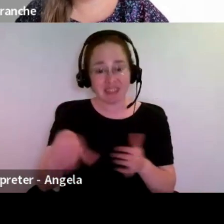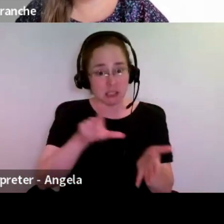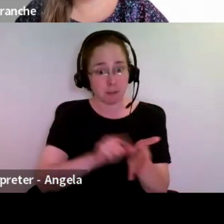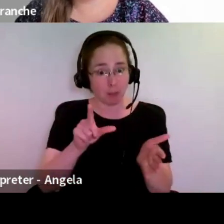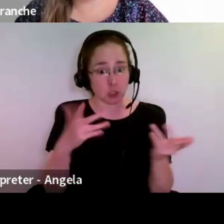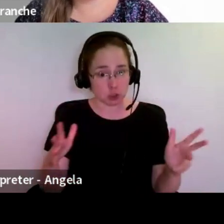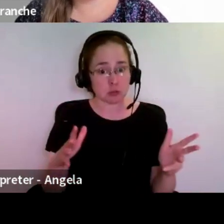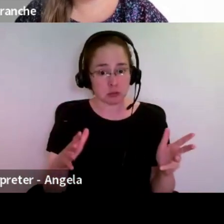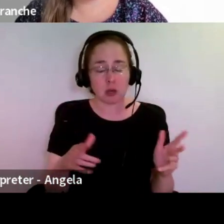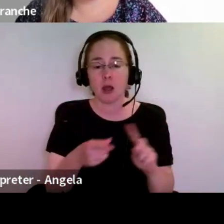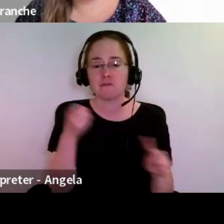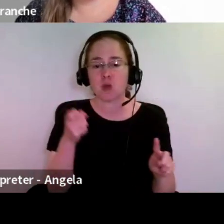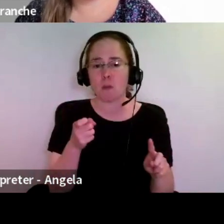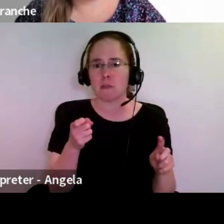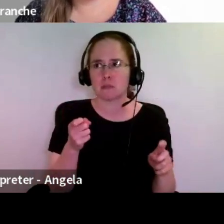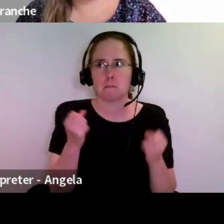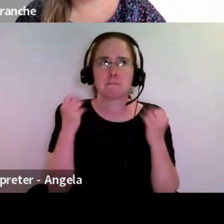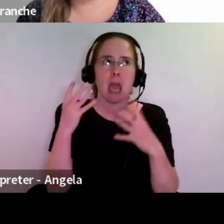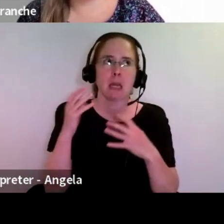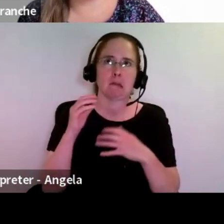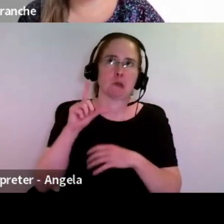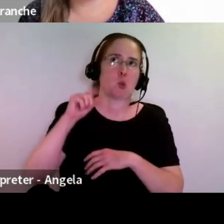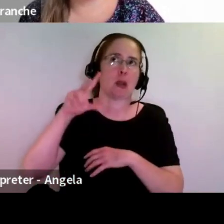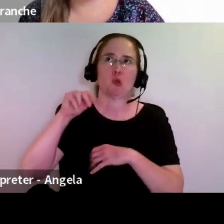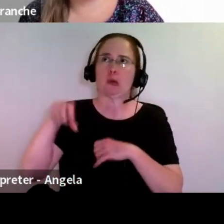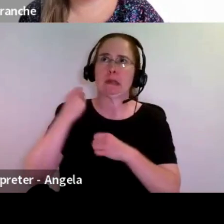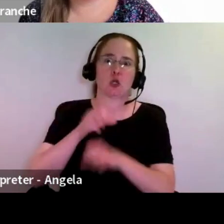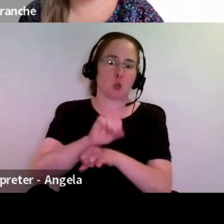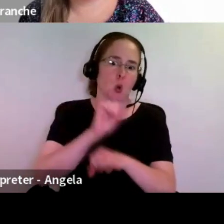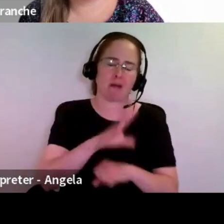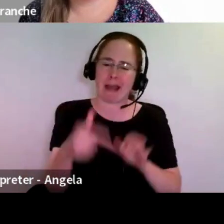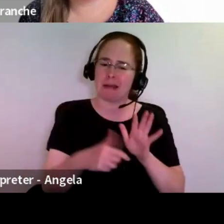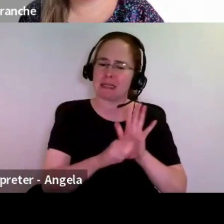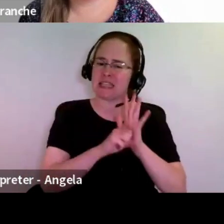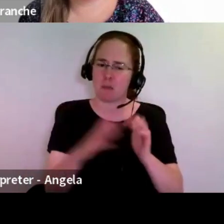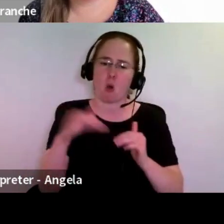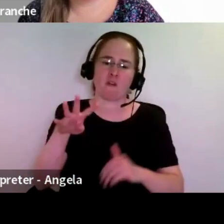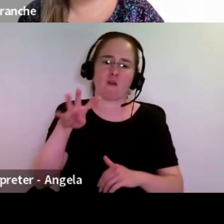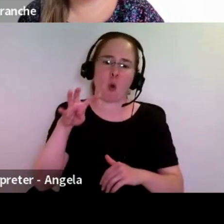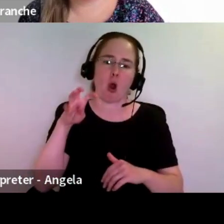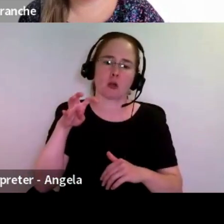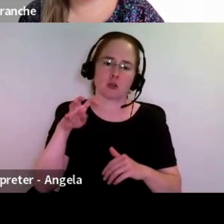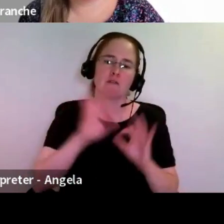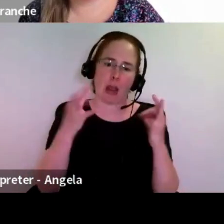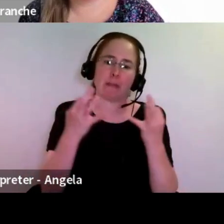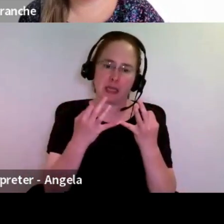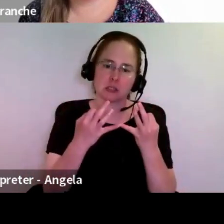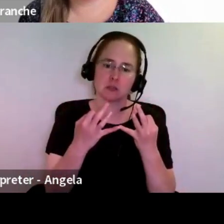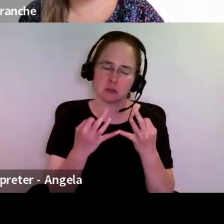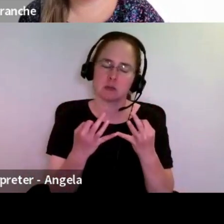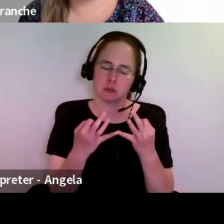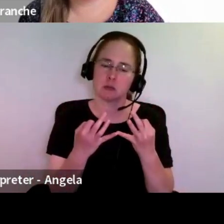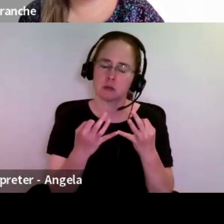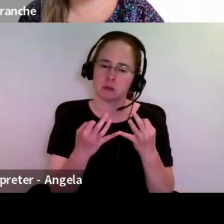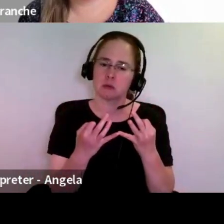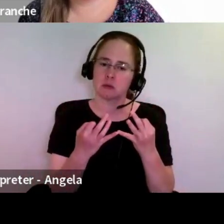that comes out of many decades of work, and I think a sample of over 400 families, showing the